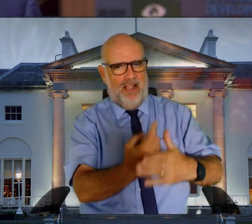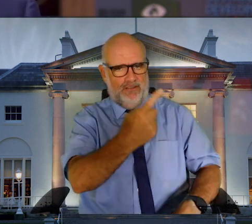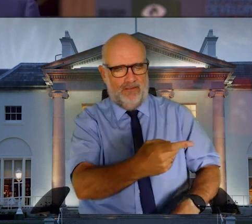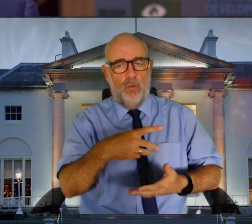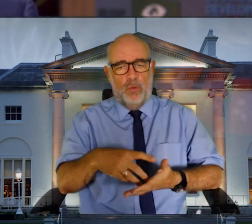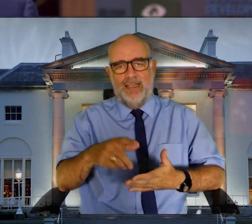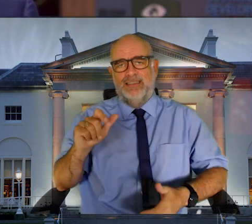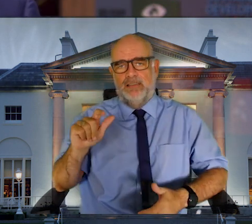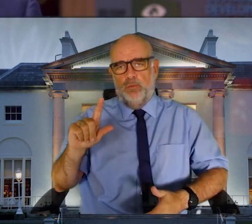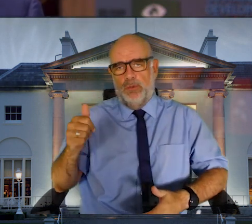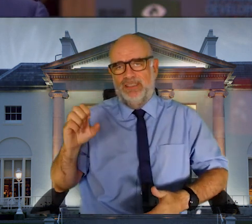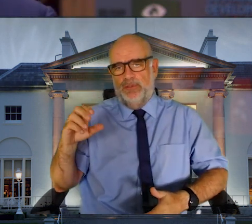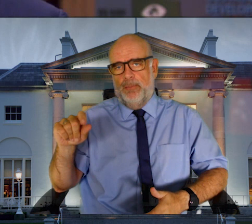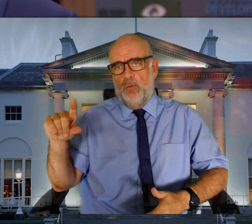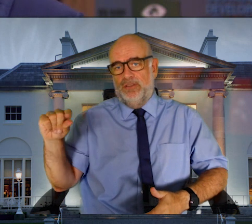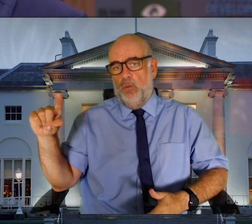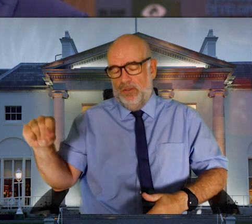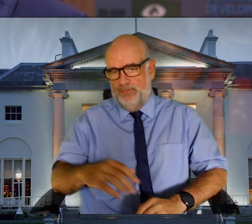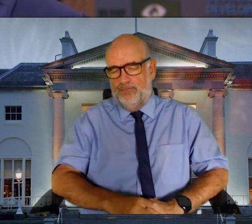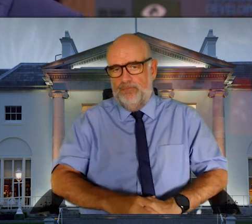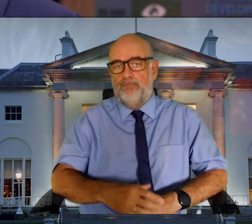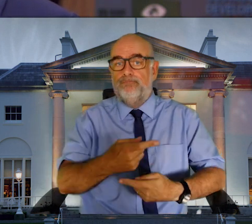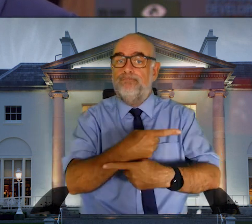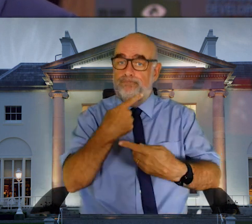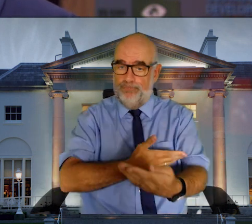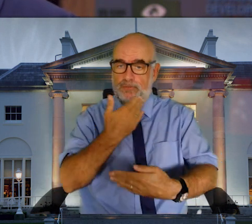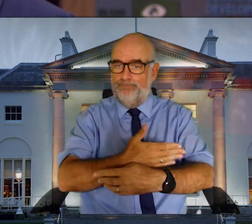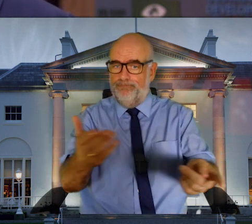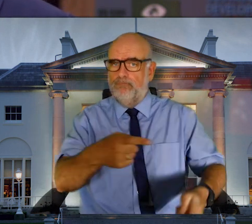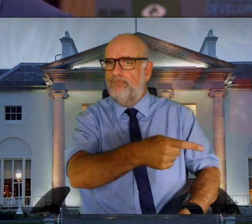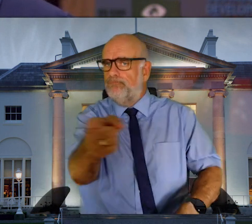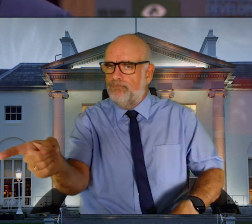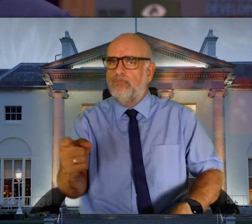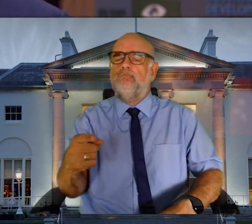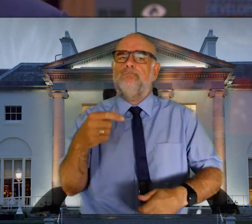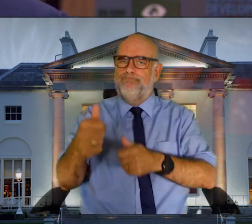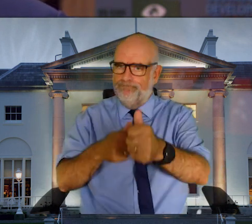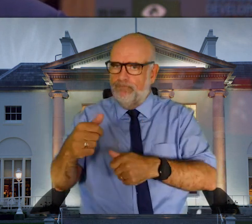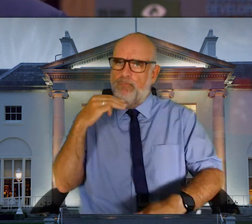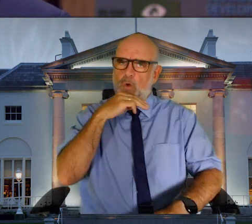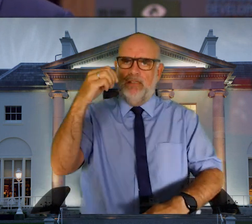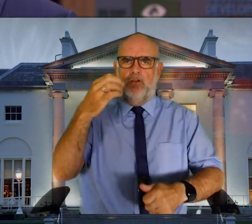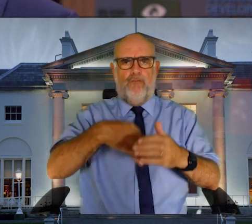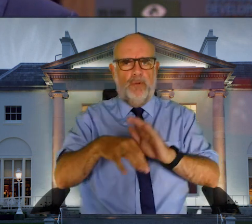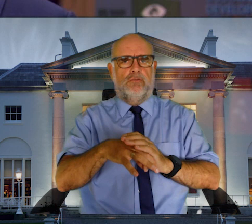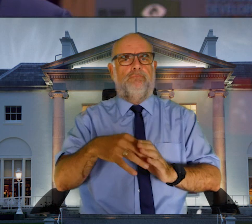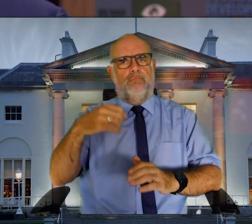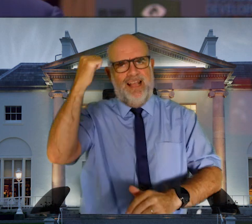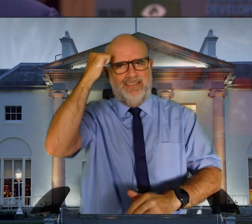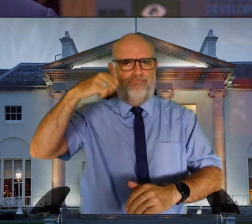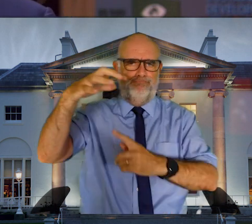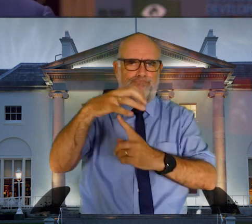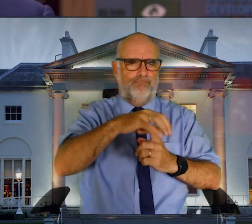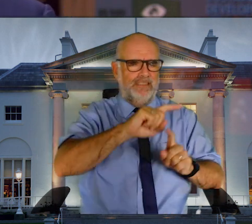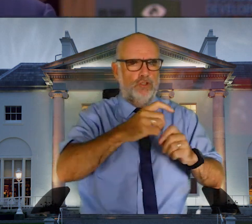Mr. President, when the United Nations was founded 75 years ago, the small number of founding members